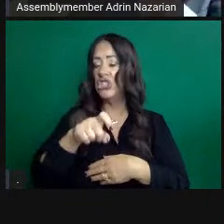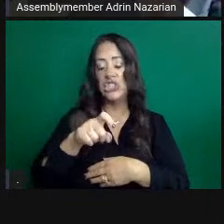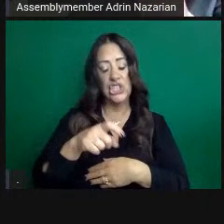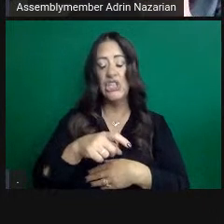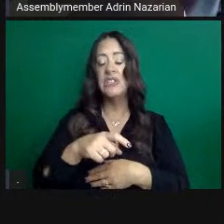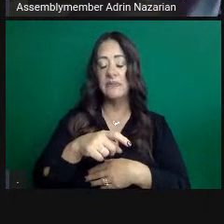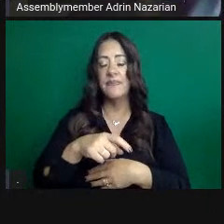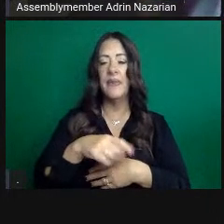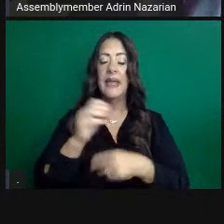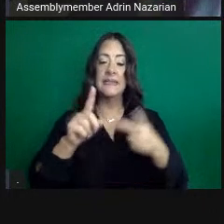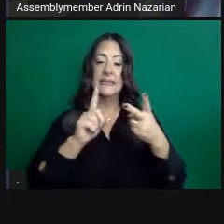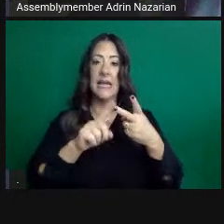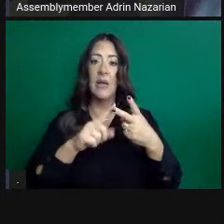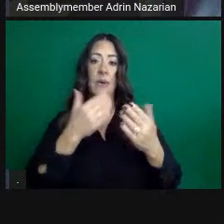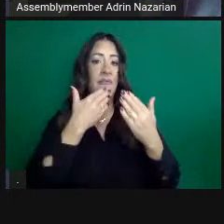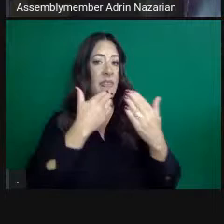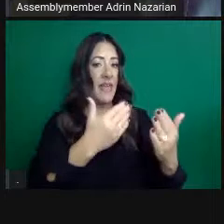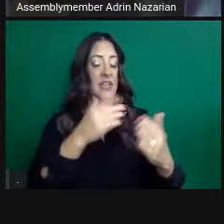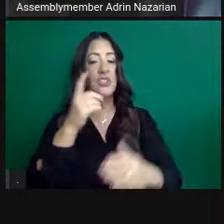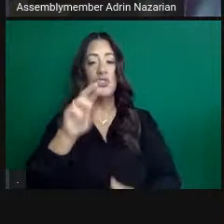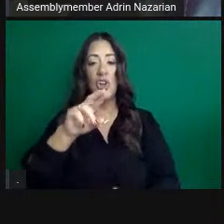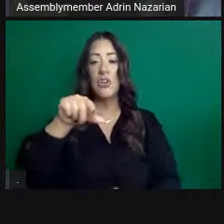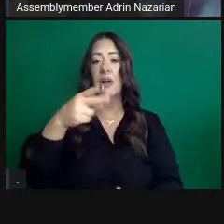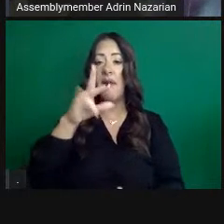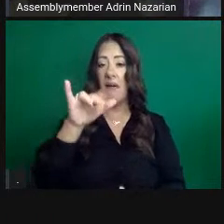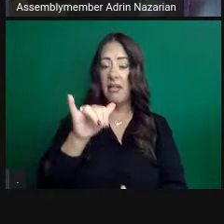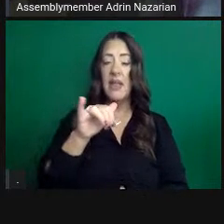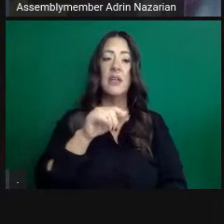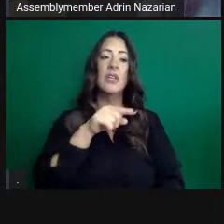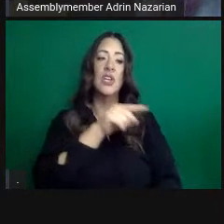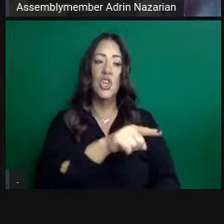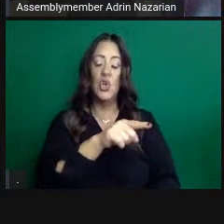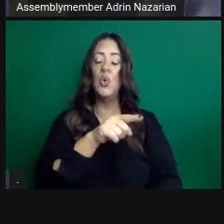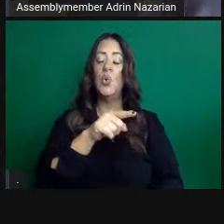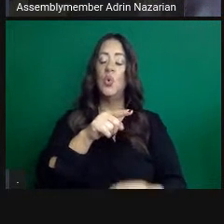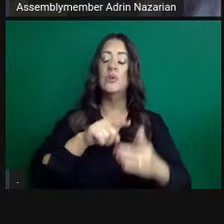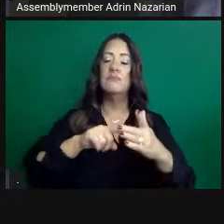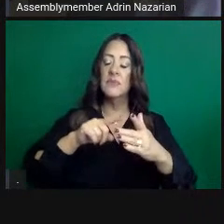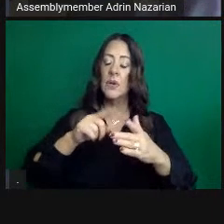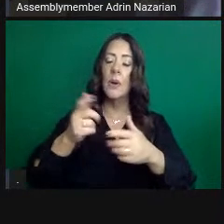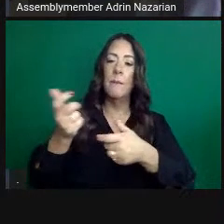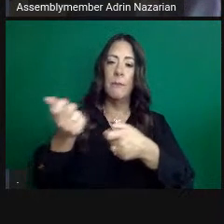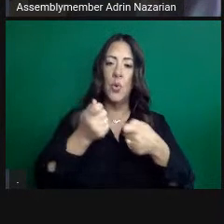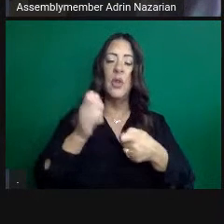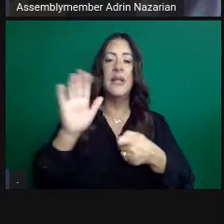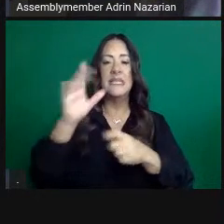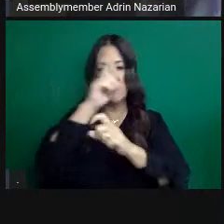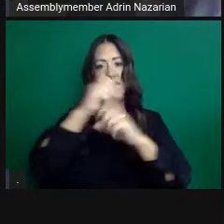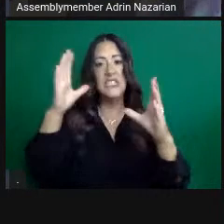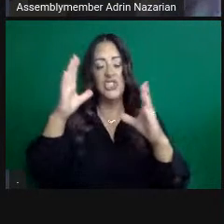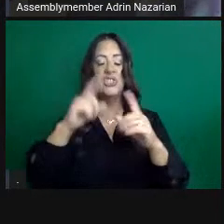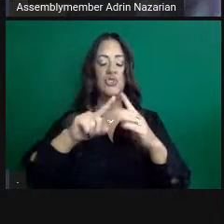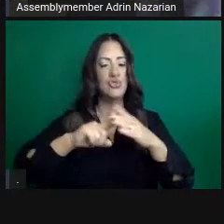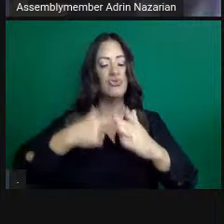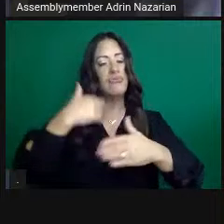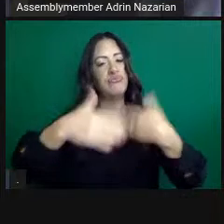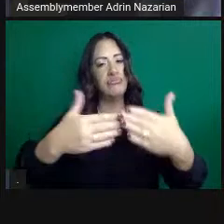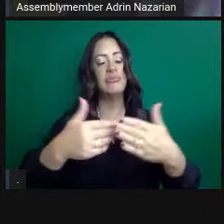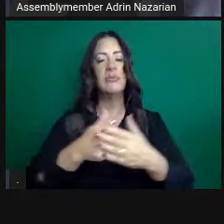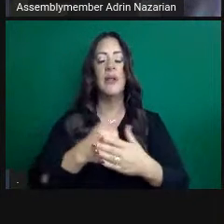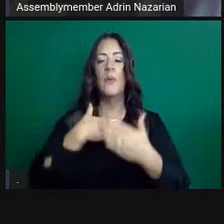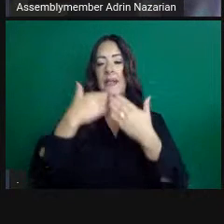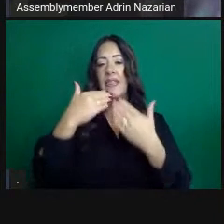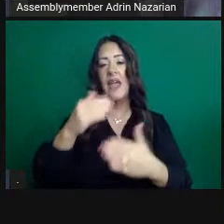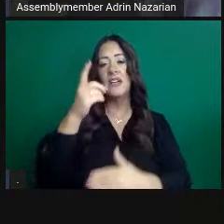Second, thank you to Secretary Ghali for engineering the governor's vision. And then last but not least, thank you to Director Wade